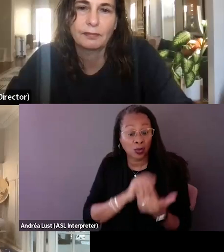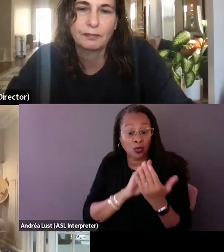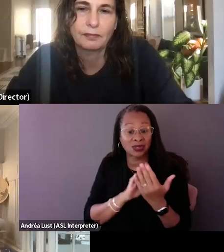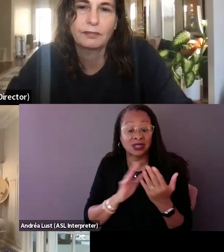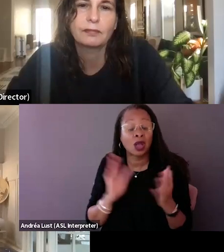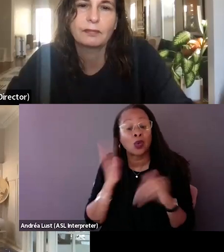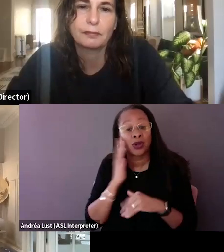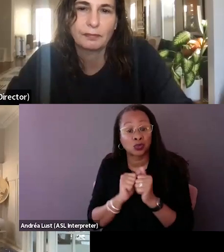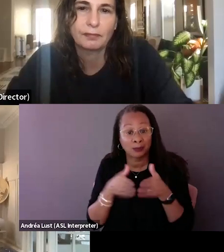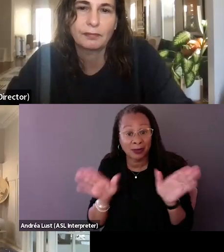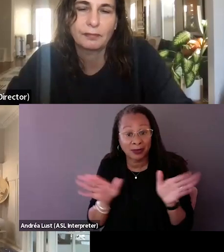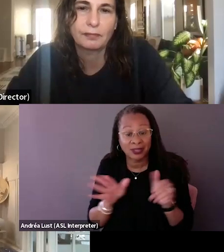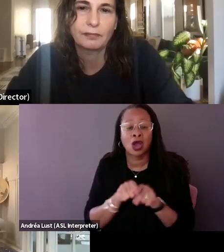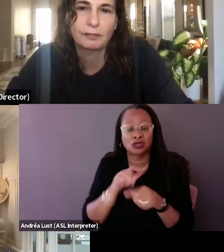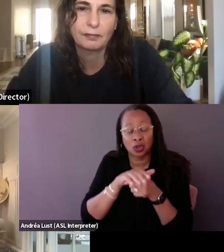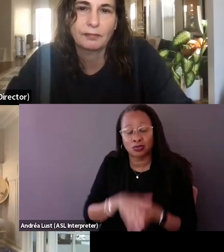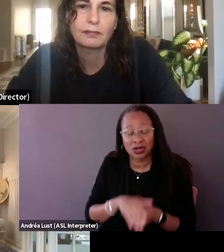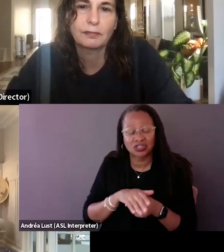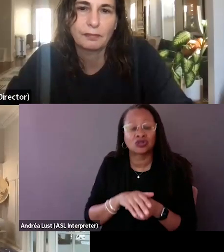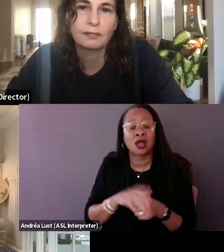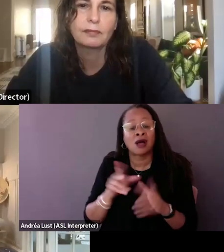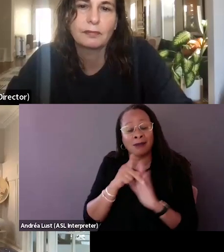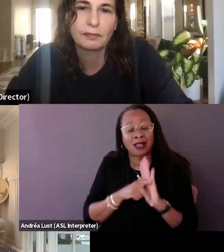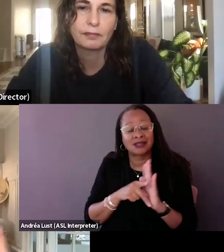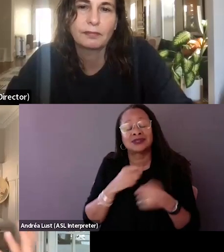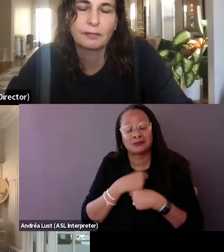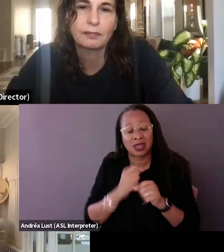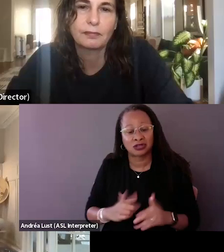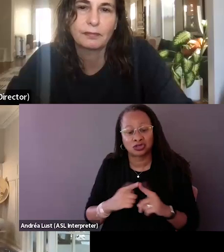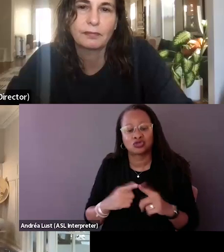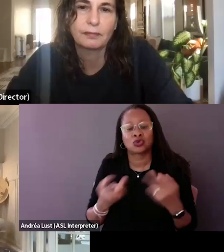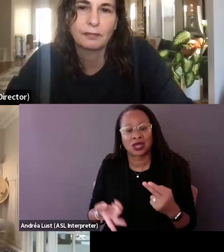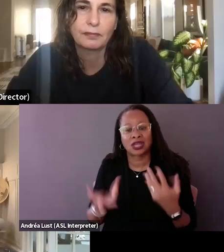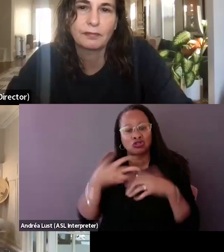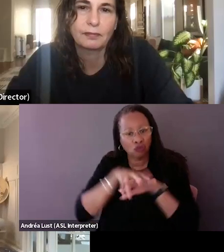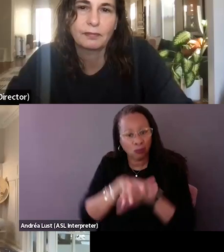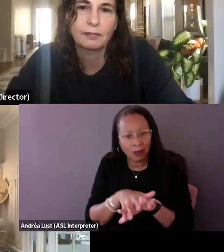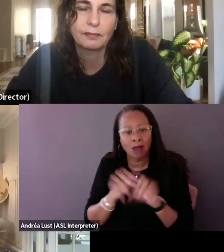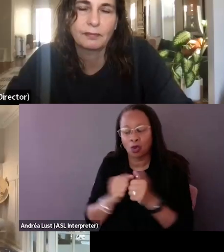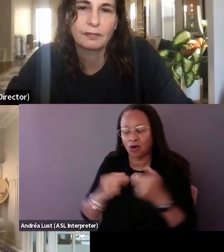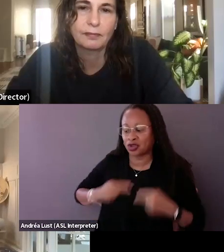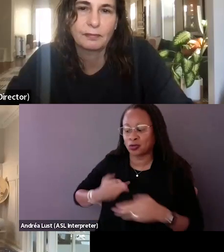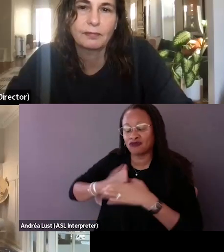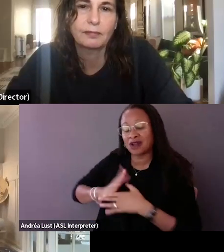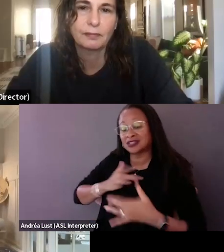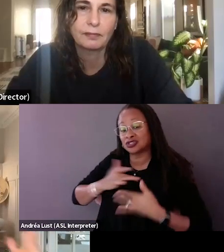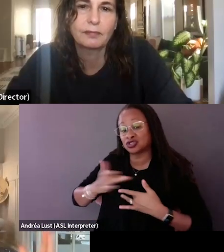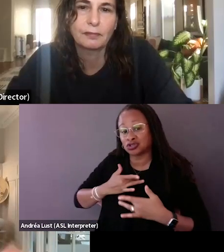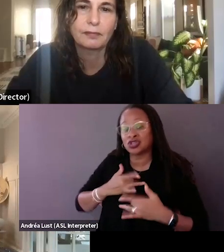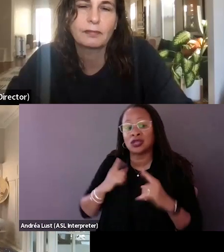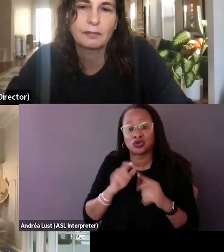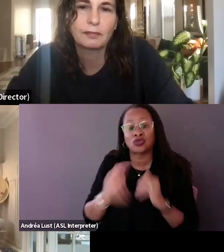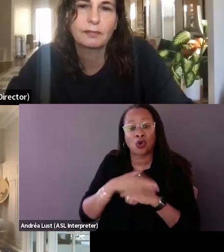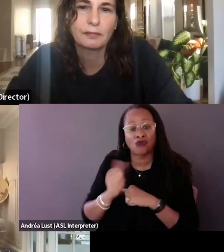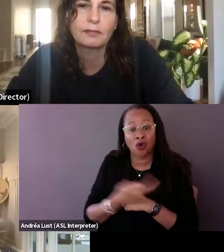then we can also pressure the policymakers to, incorporate more of a human rights concerns to their